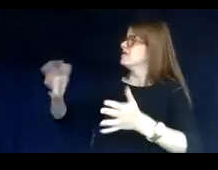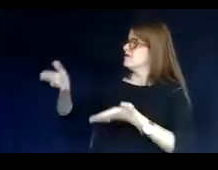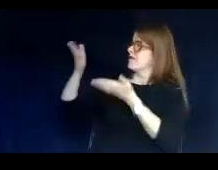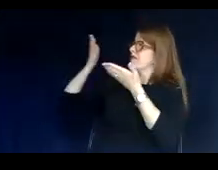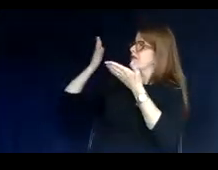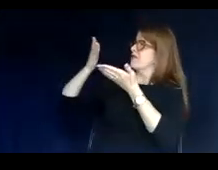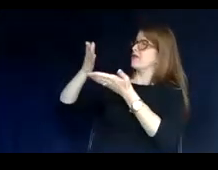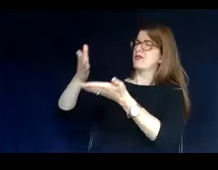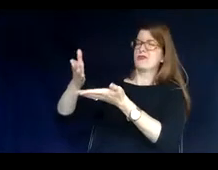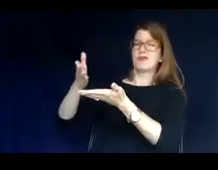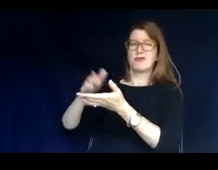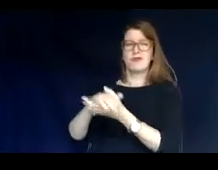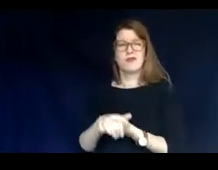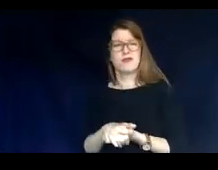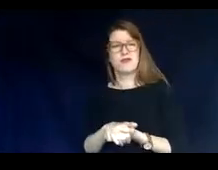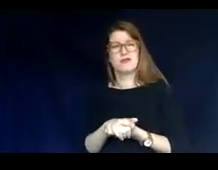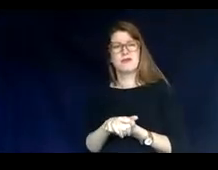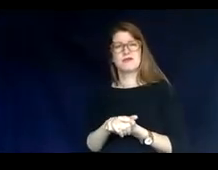time.